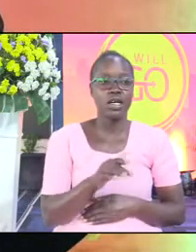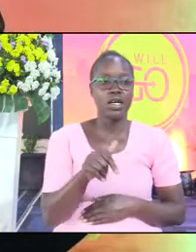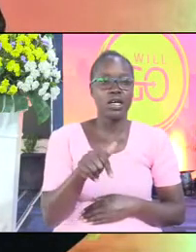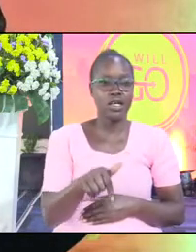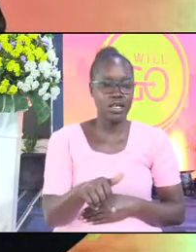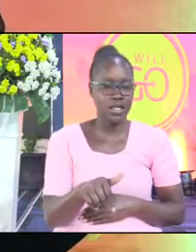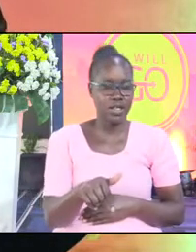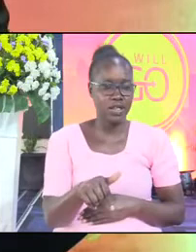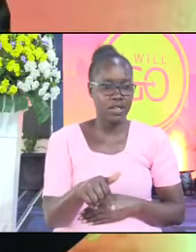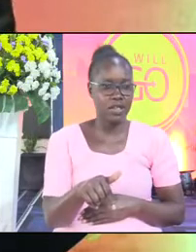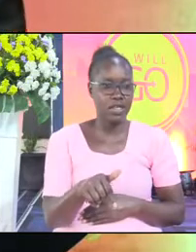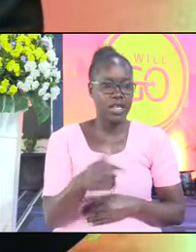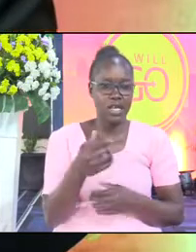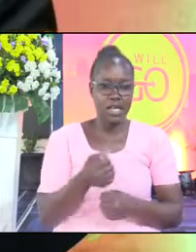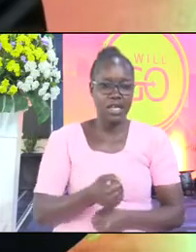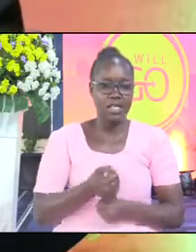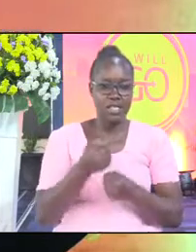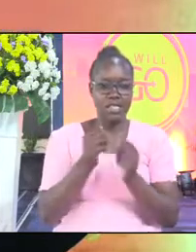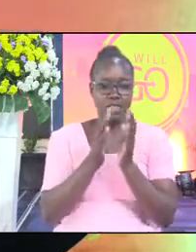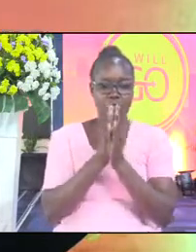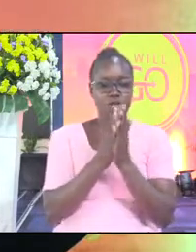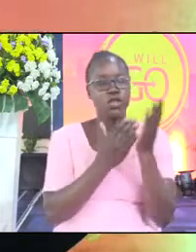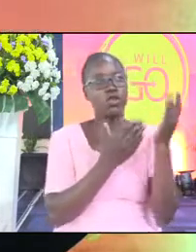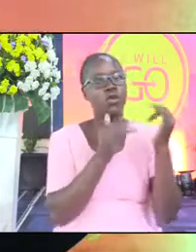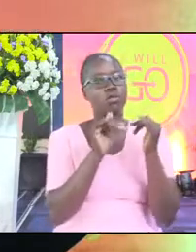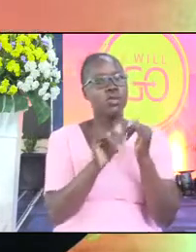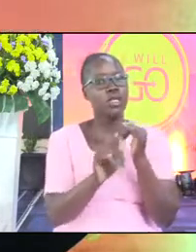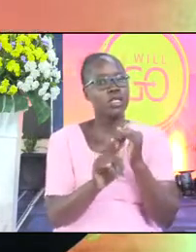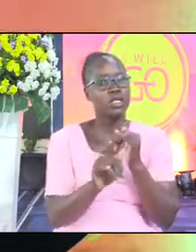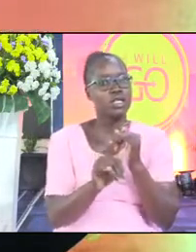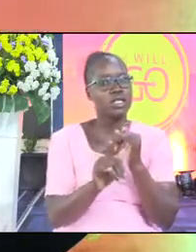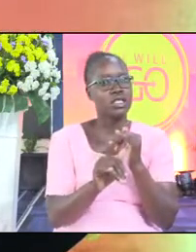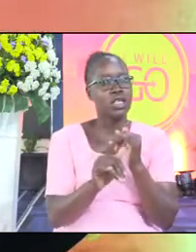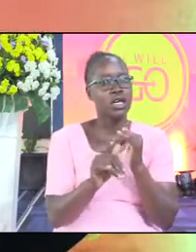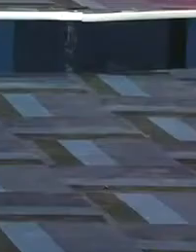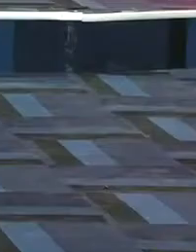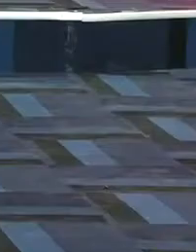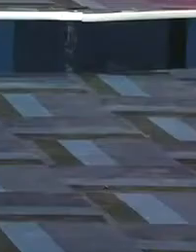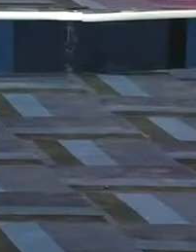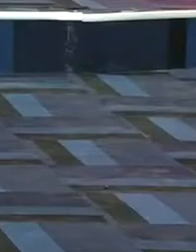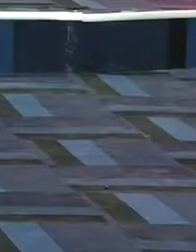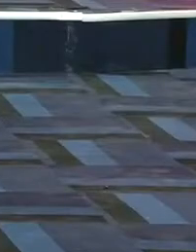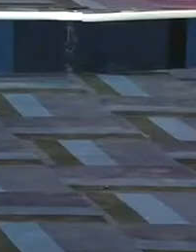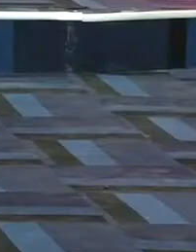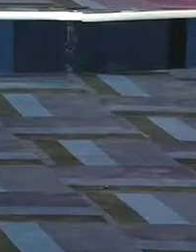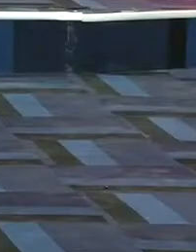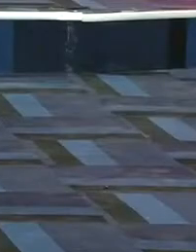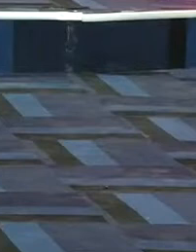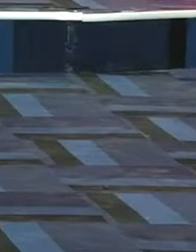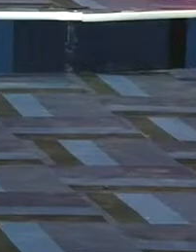you. I trust and pray and hope as we tabernacle this week,